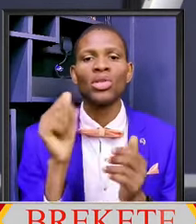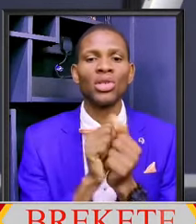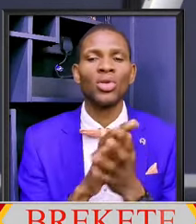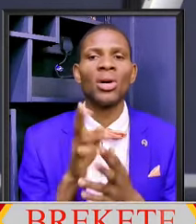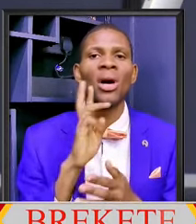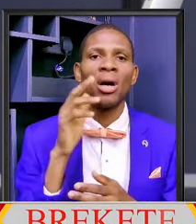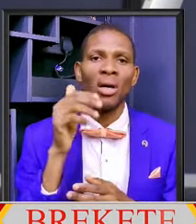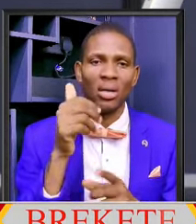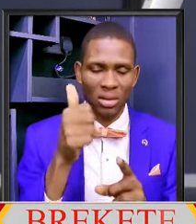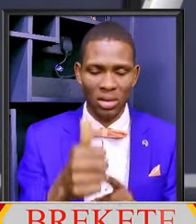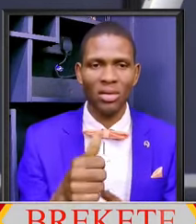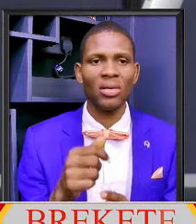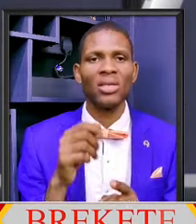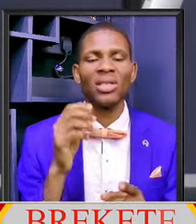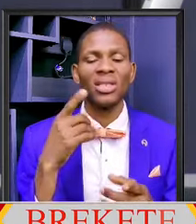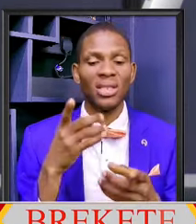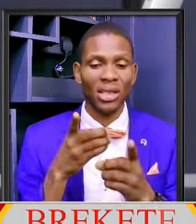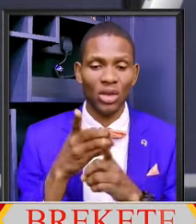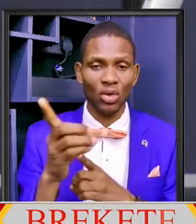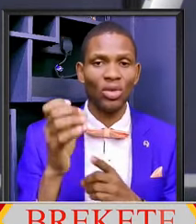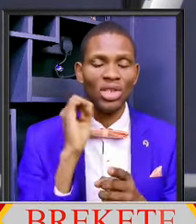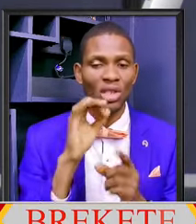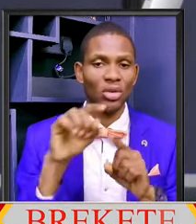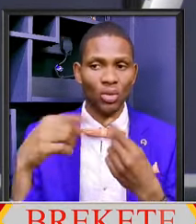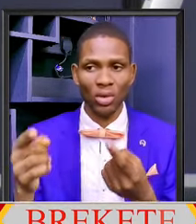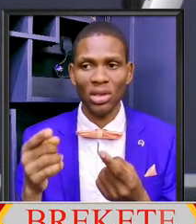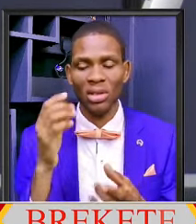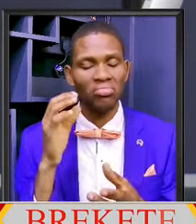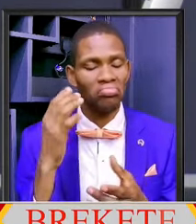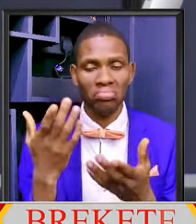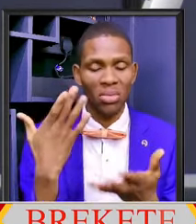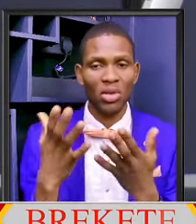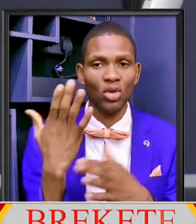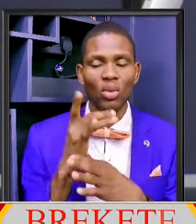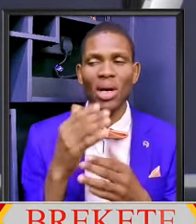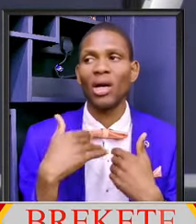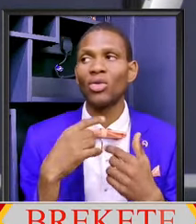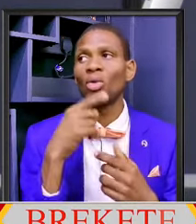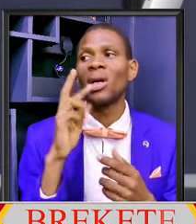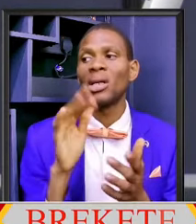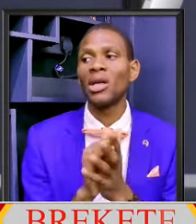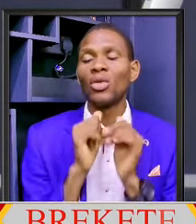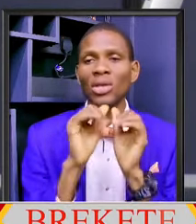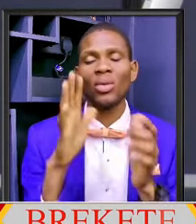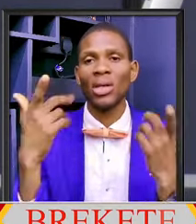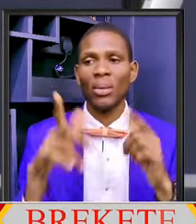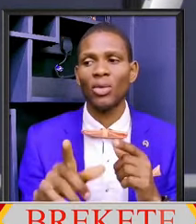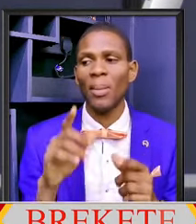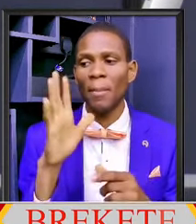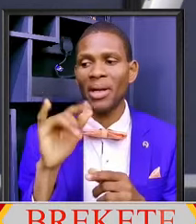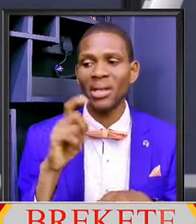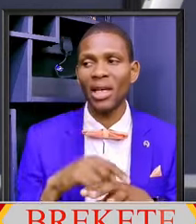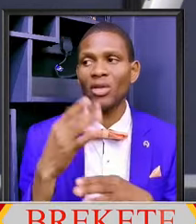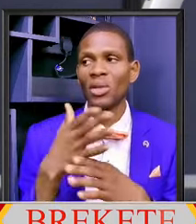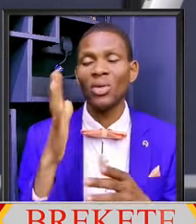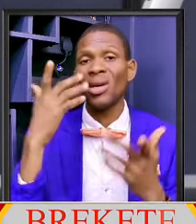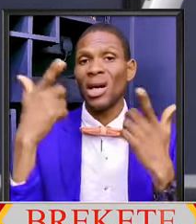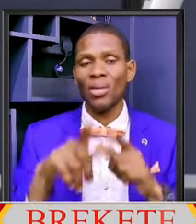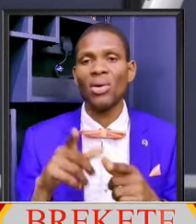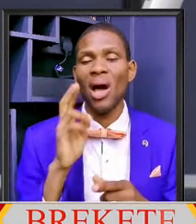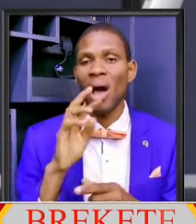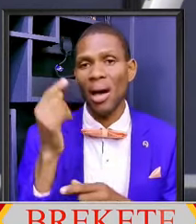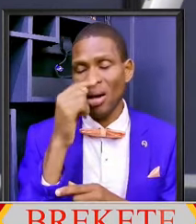they go, in case somebody don't tell her, say nothing go happen. By the time something go happen, her eye go